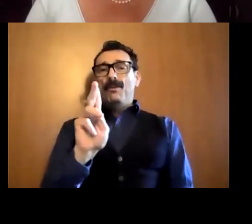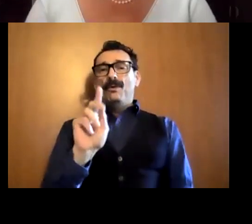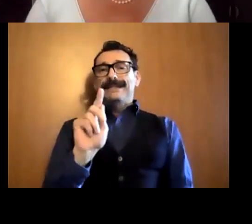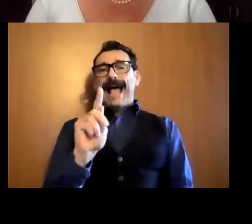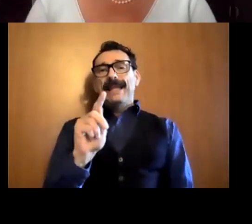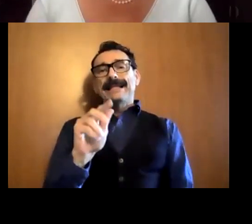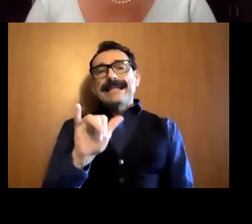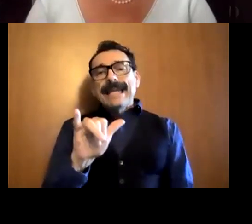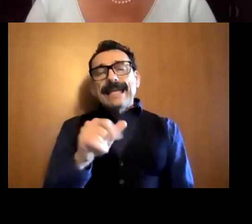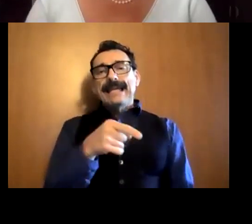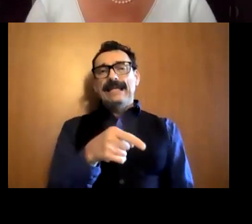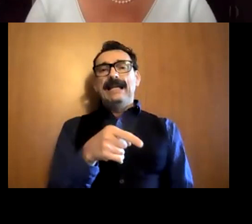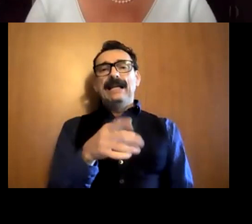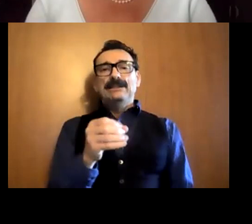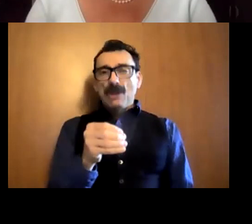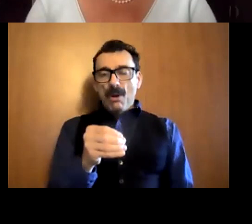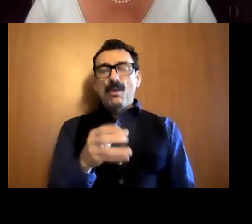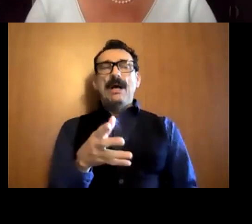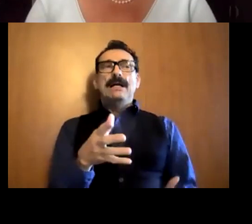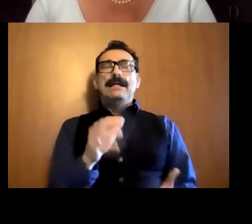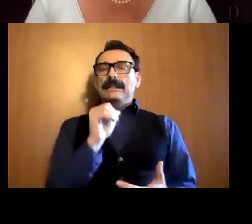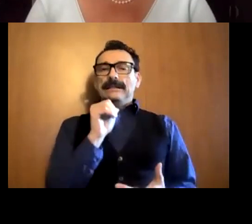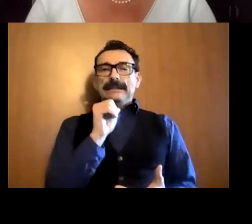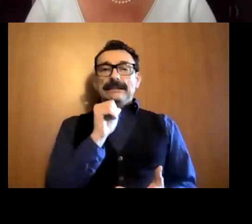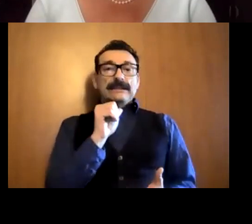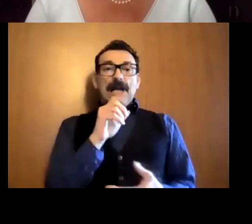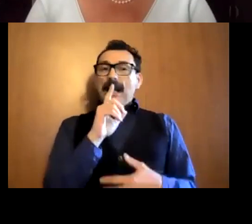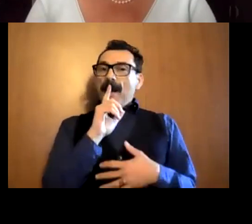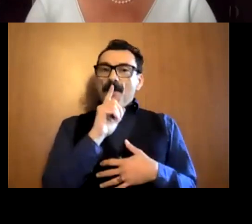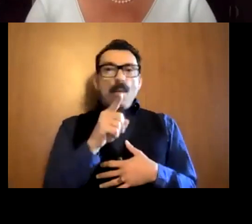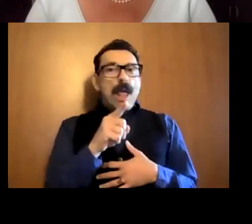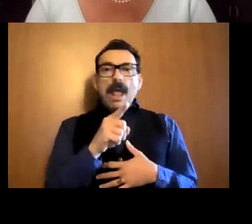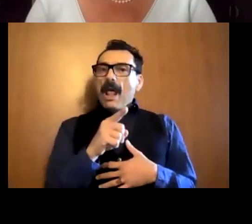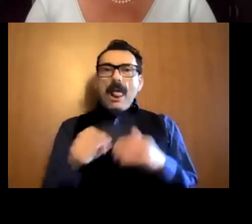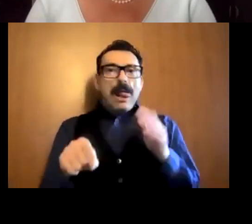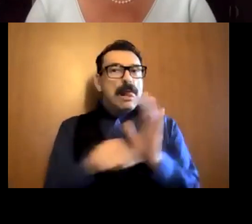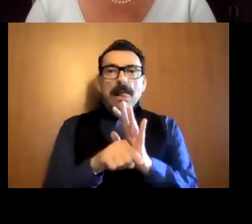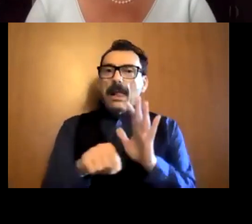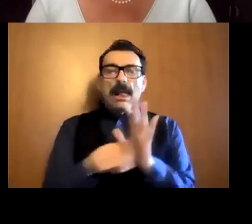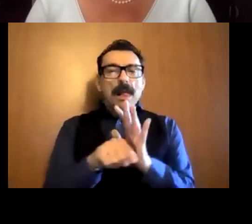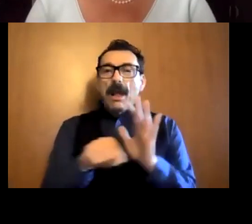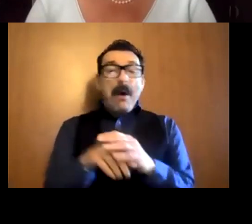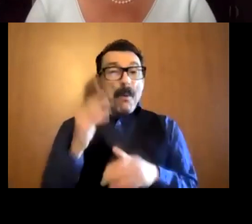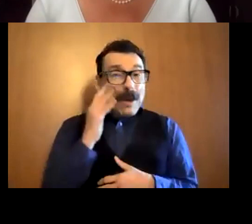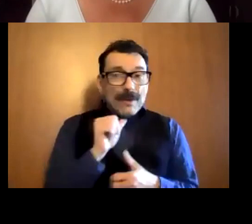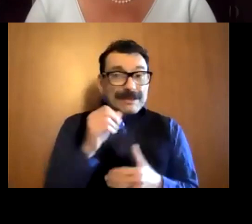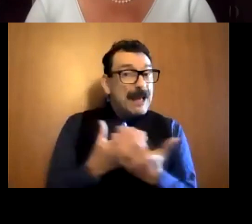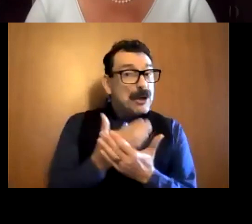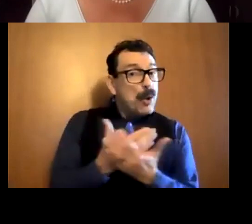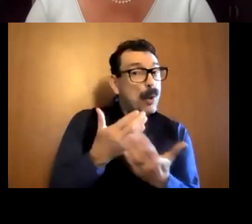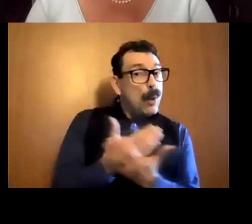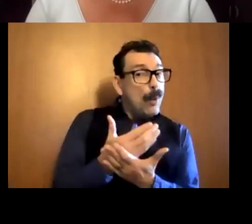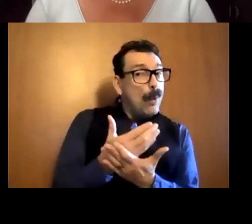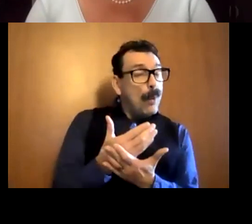have helped to sort of unearth this problem of racism that we all know is not new, but it's brought it to the forefront